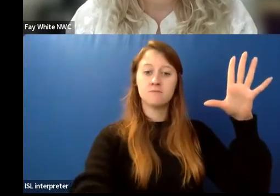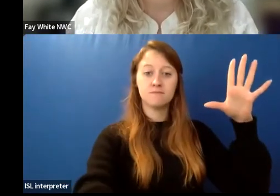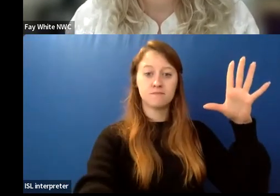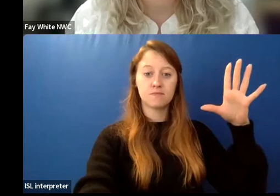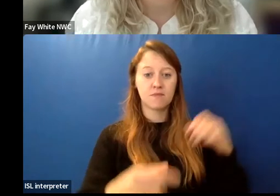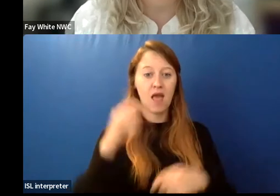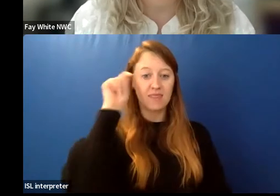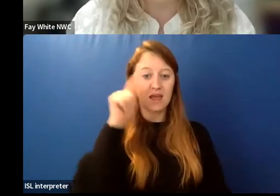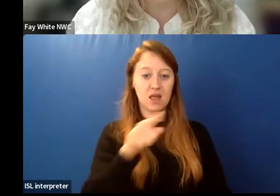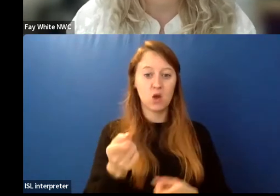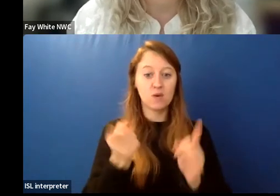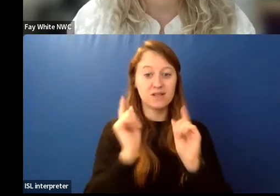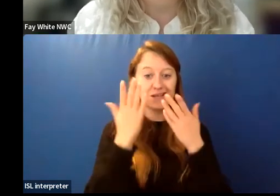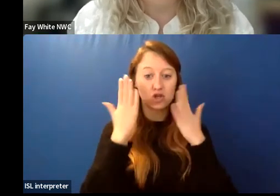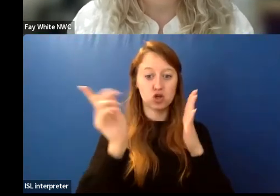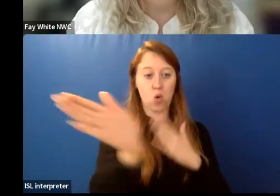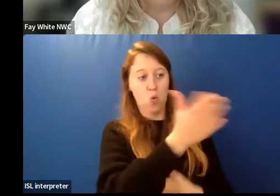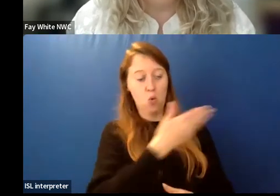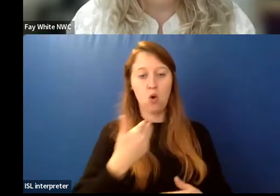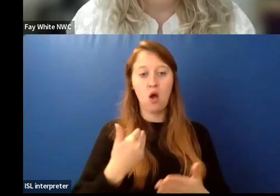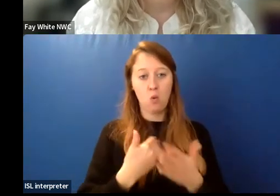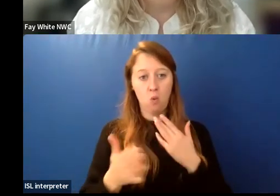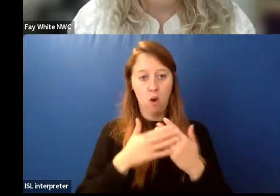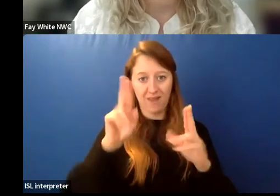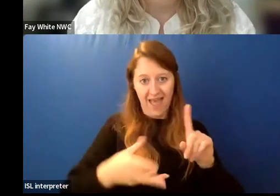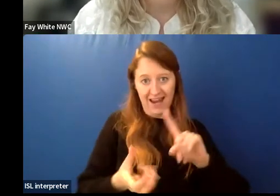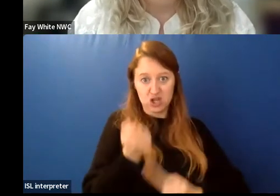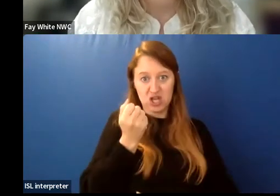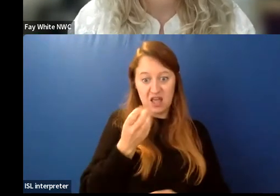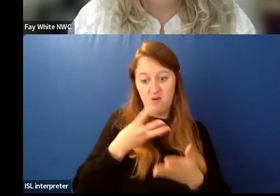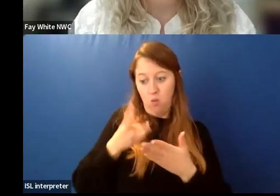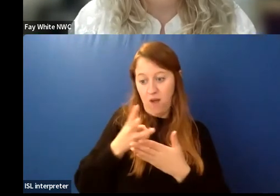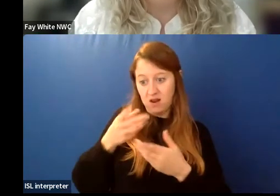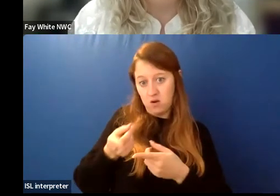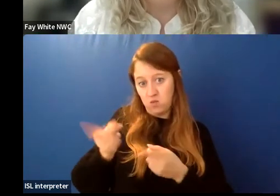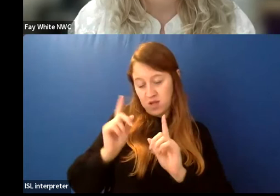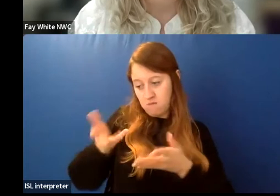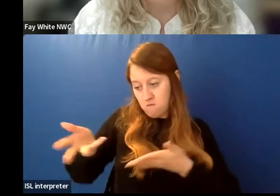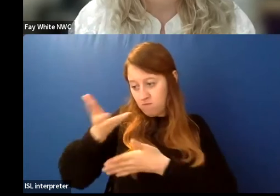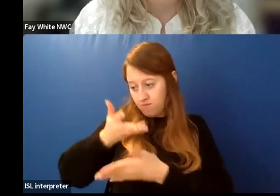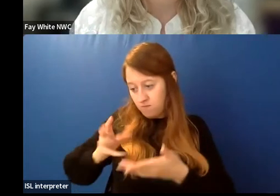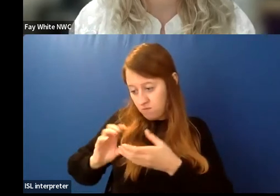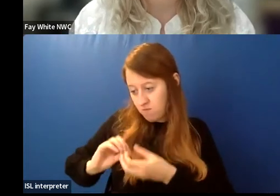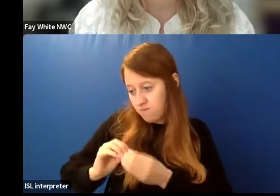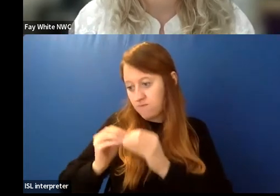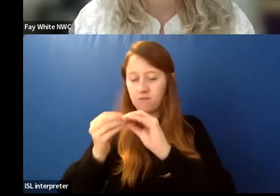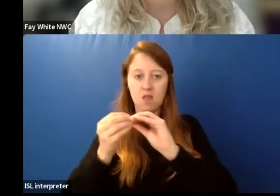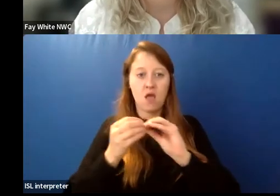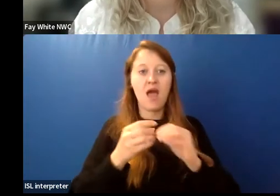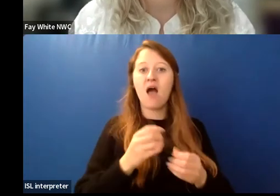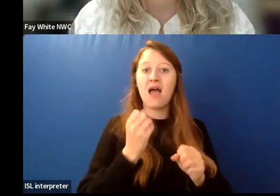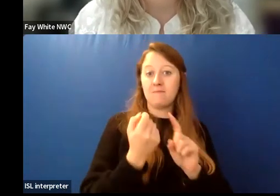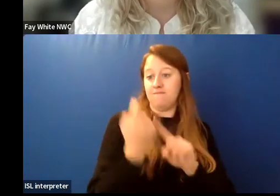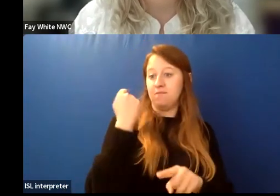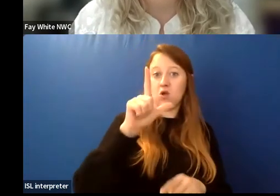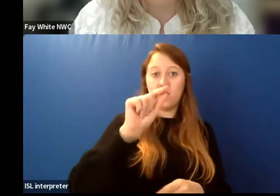we can achieve when we come together, and just like every vote counted in 2018, every submission counts for